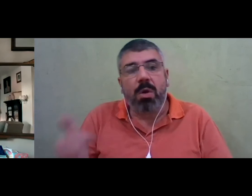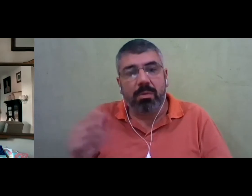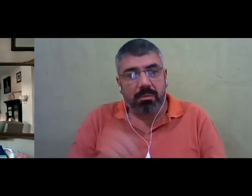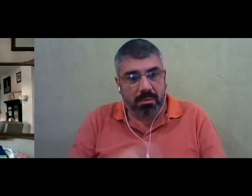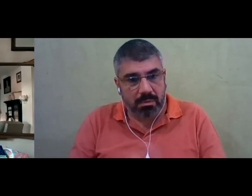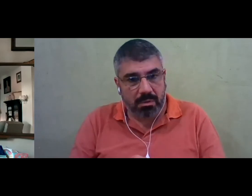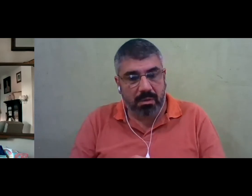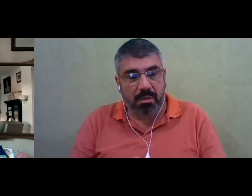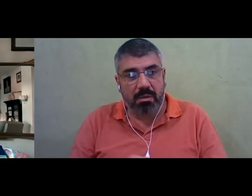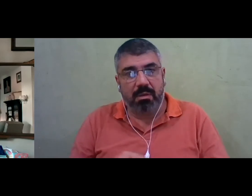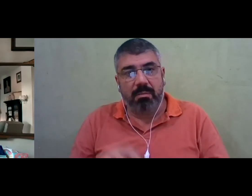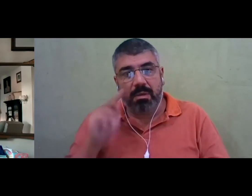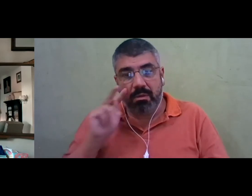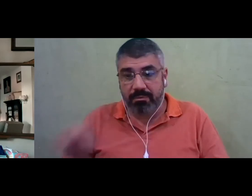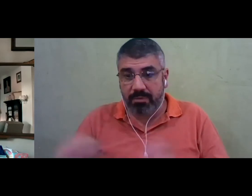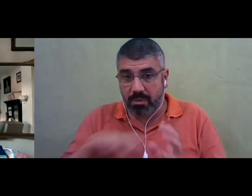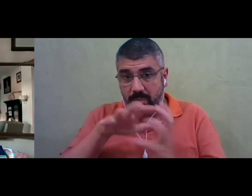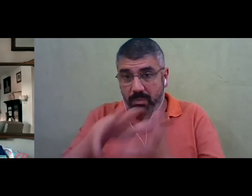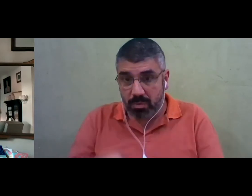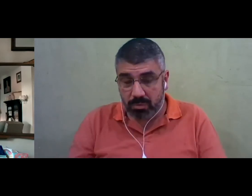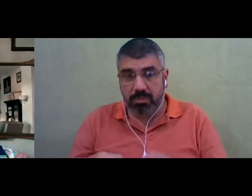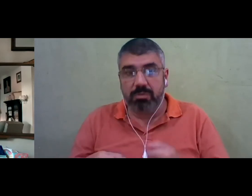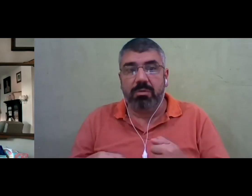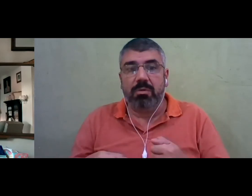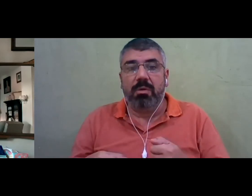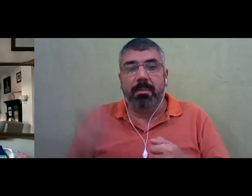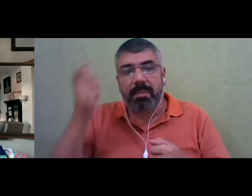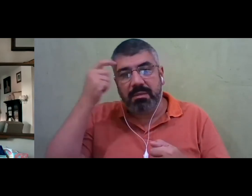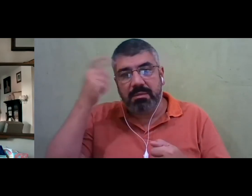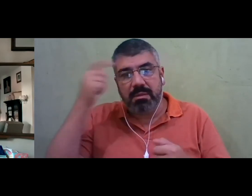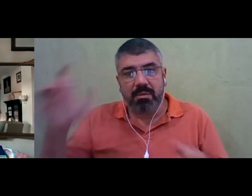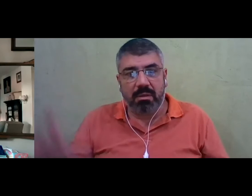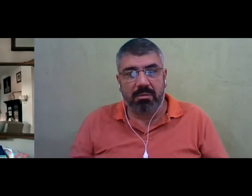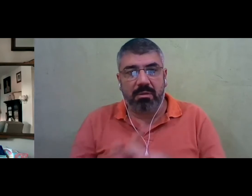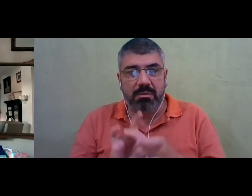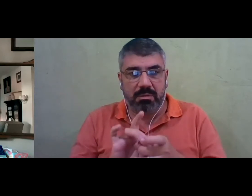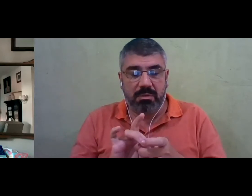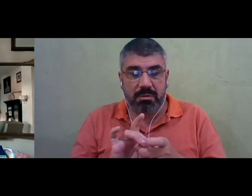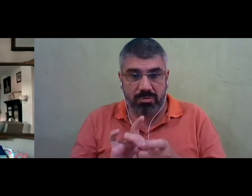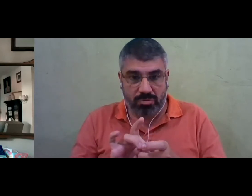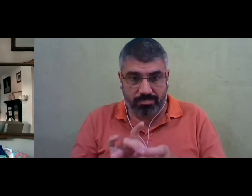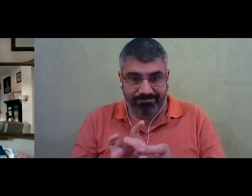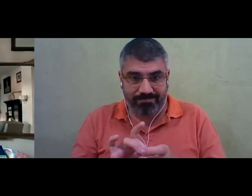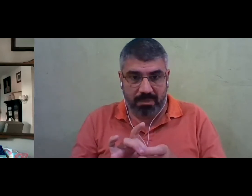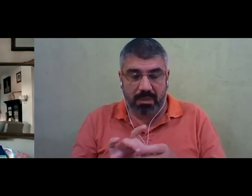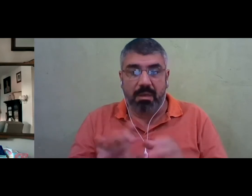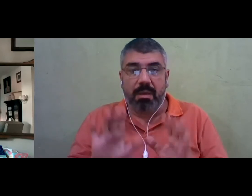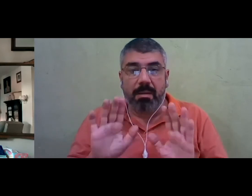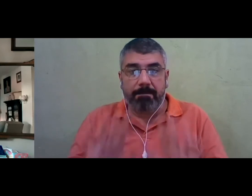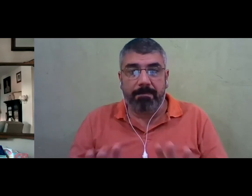adult who joins a union, a trade union, in order to shape their life, right?